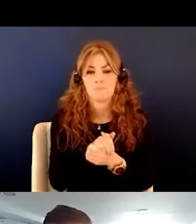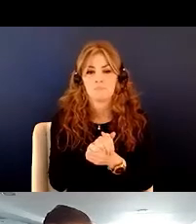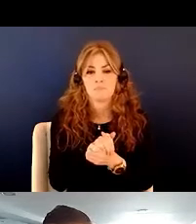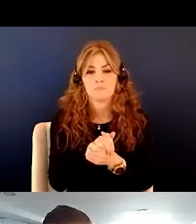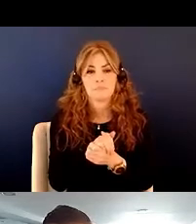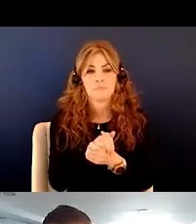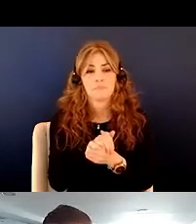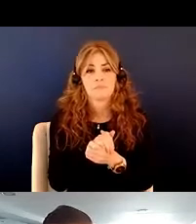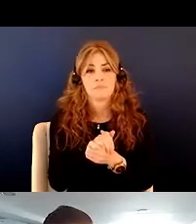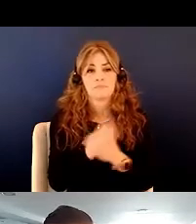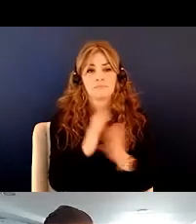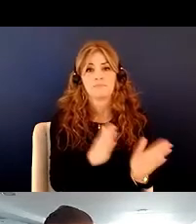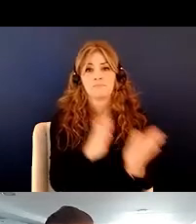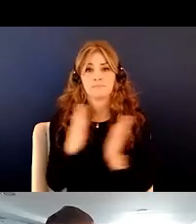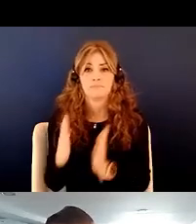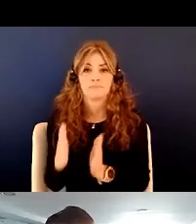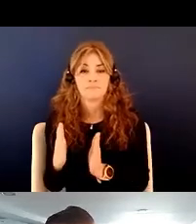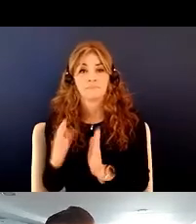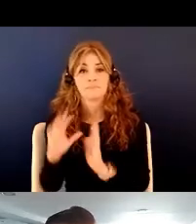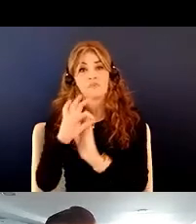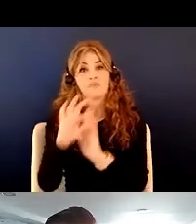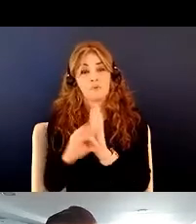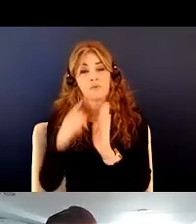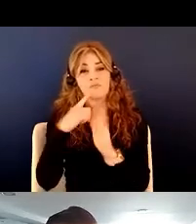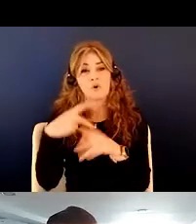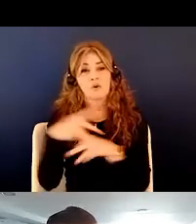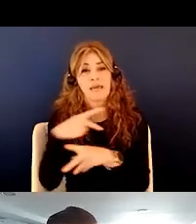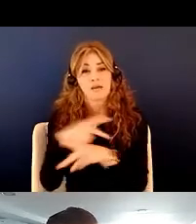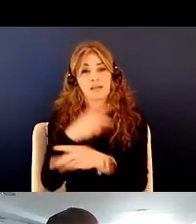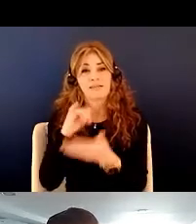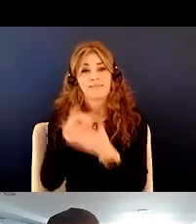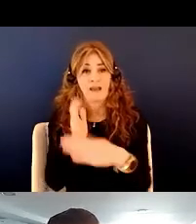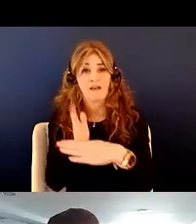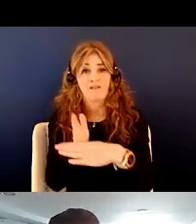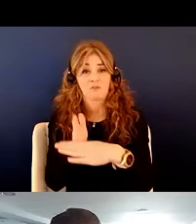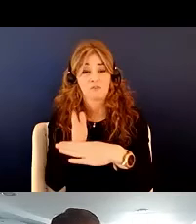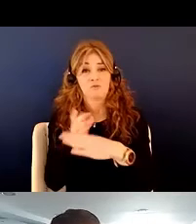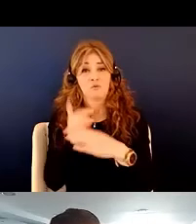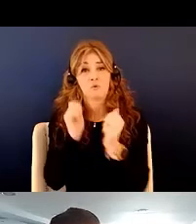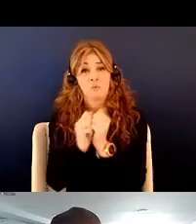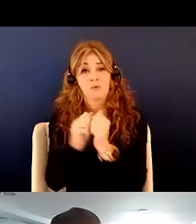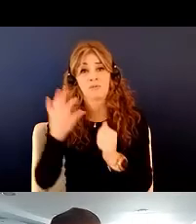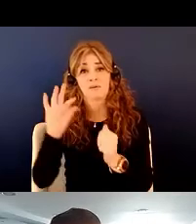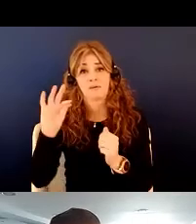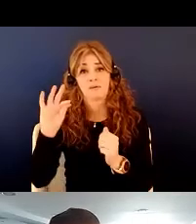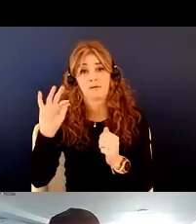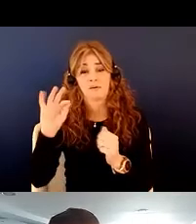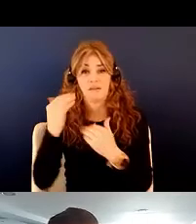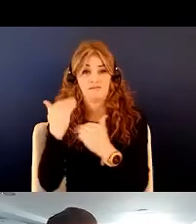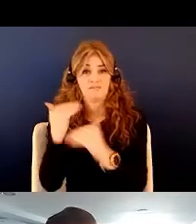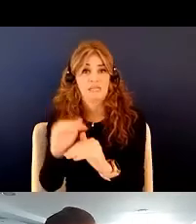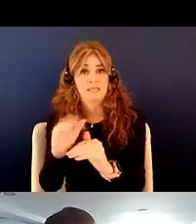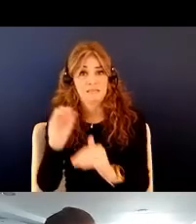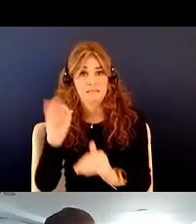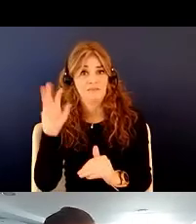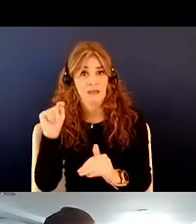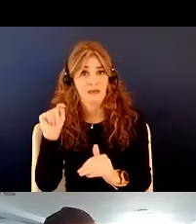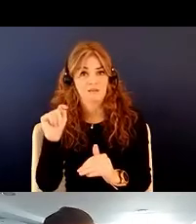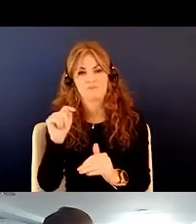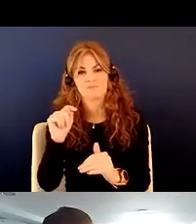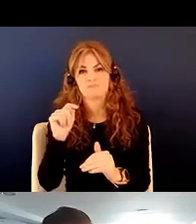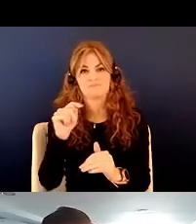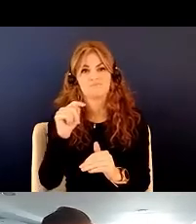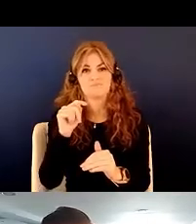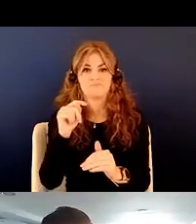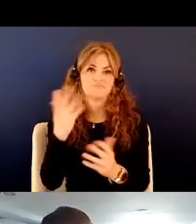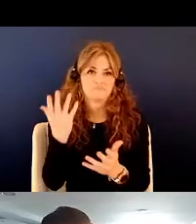The formula for calculating the meta-analytic average under a fixed effects model is pretty straightforward. And that's going